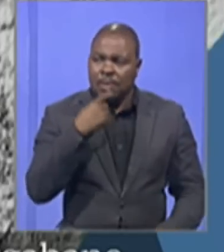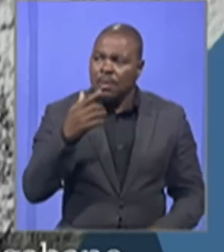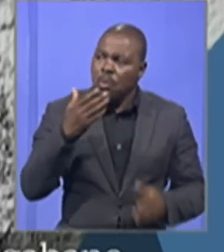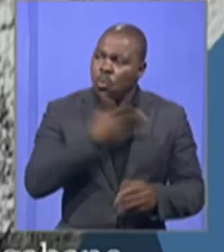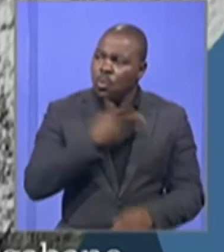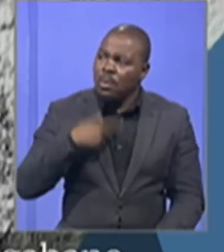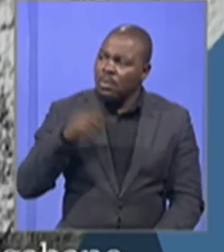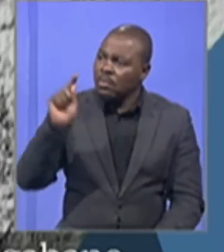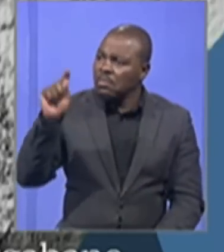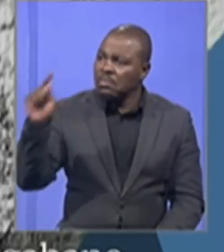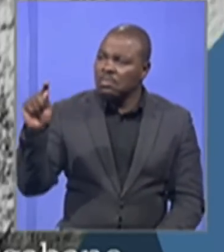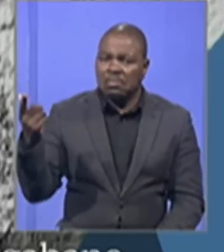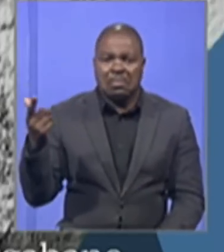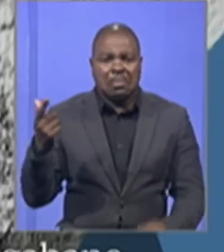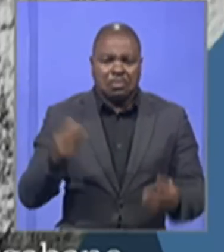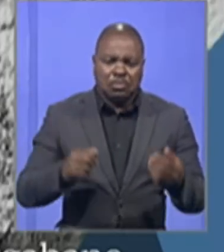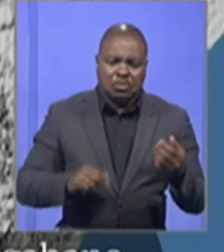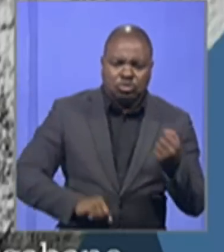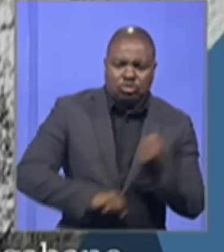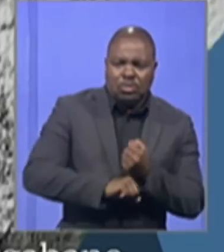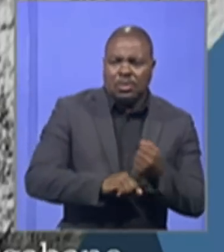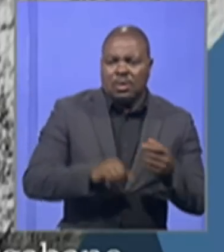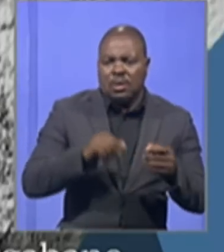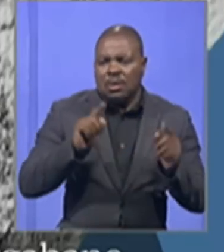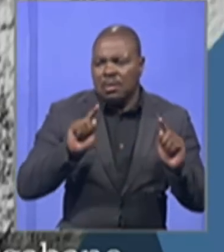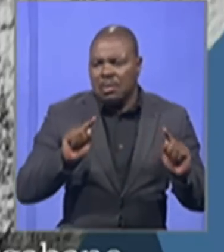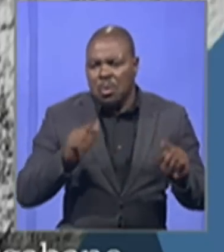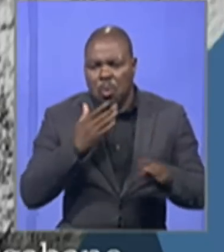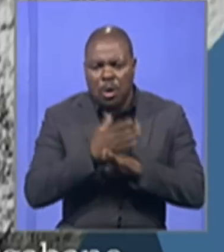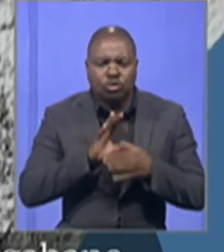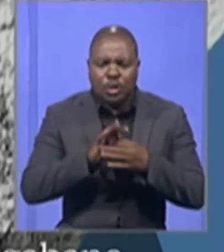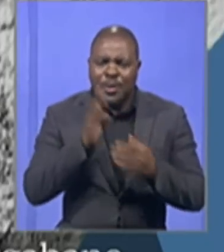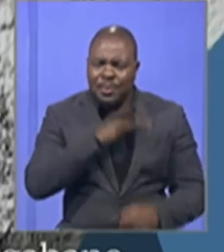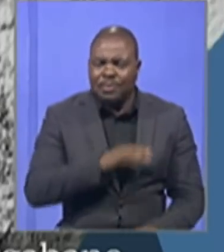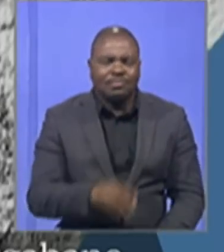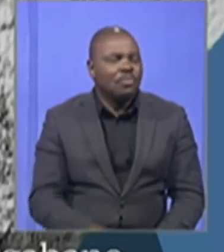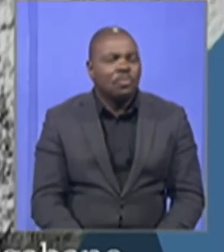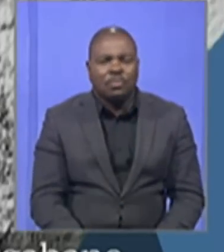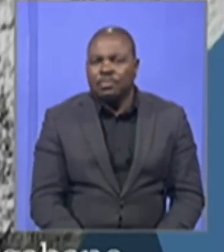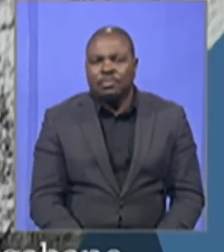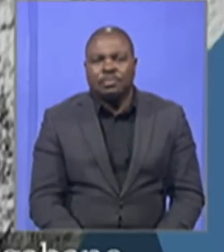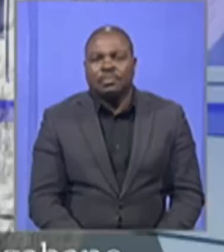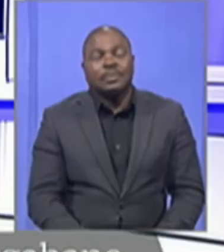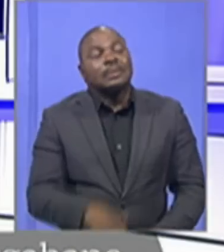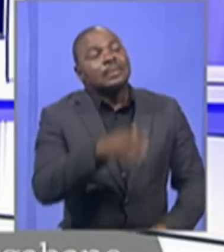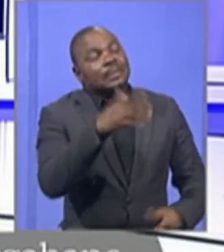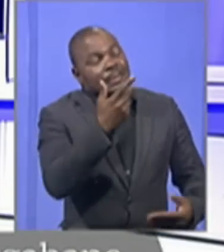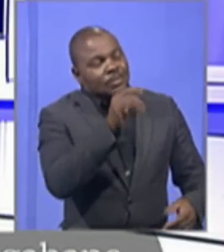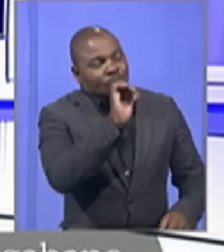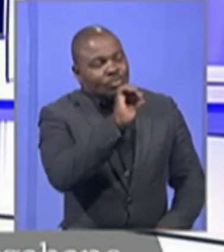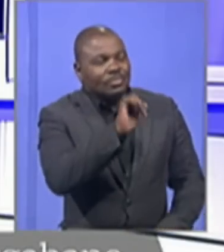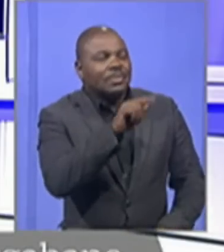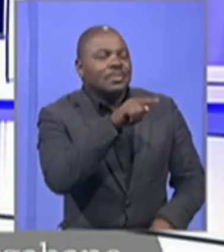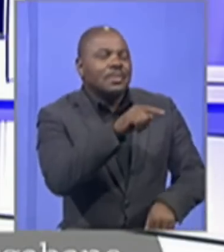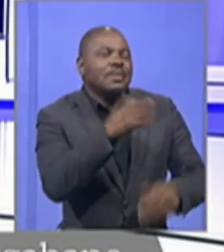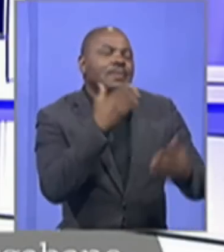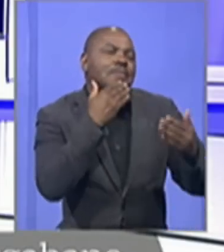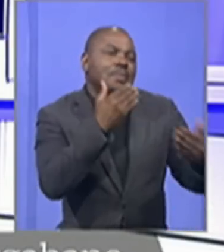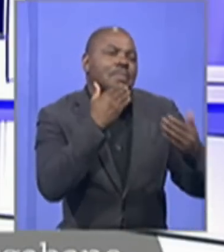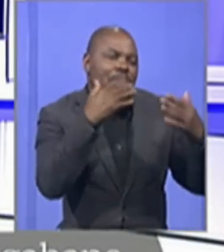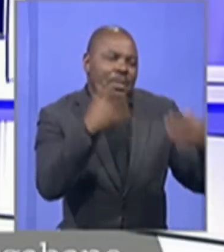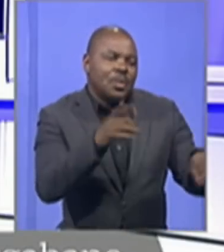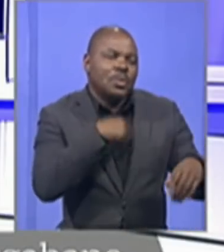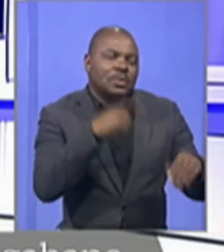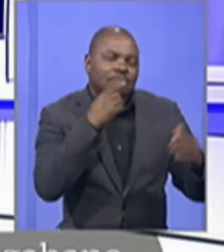bomme ba na le diphephetso tsa ho sebetsa mmoho re lebohile haholo wena ngwaneso re lebohile haholo mme re pele ya